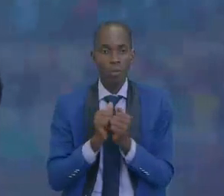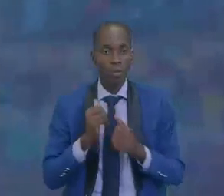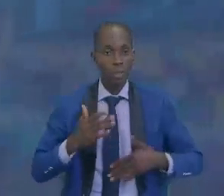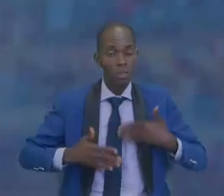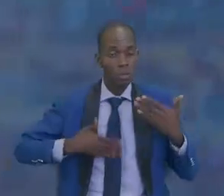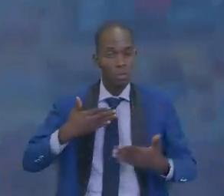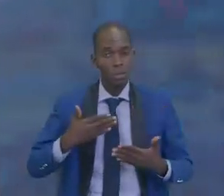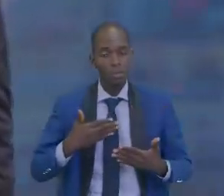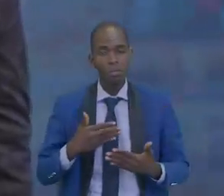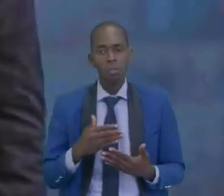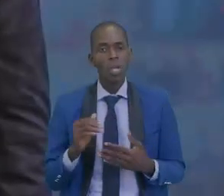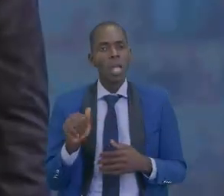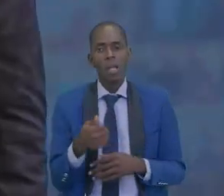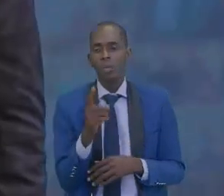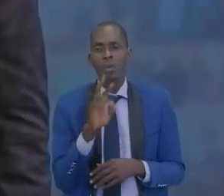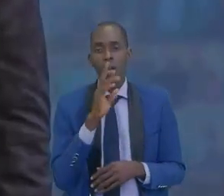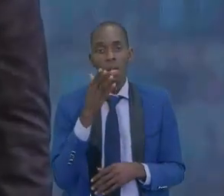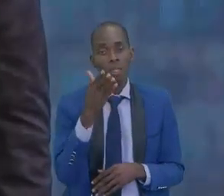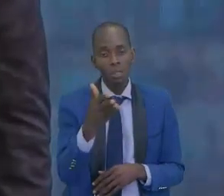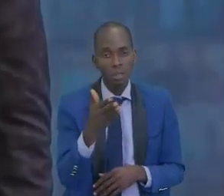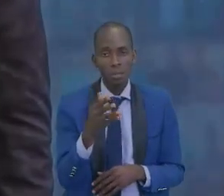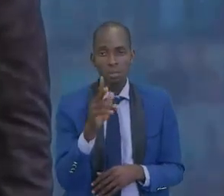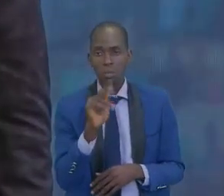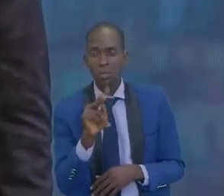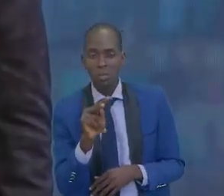Wherever you are, you raise up your hand there.